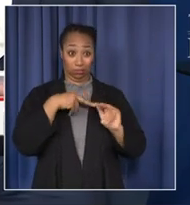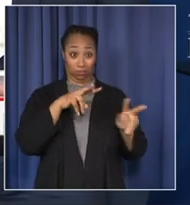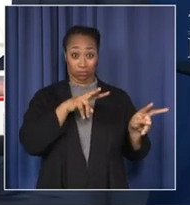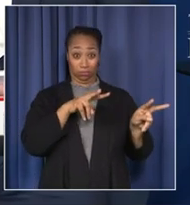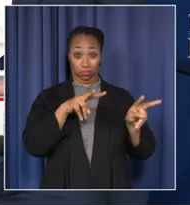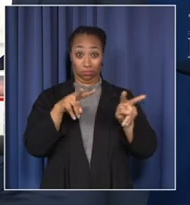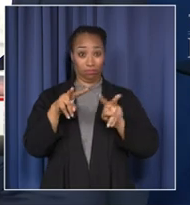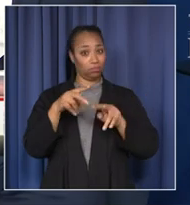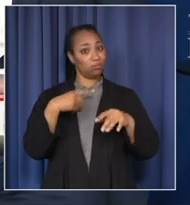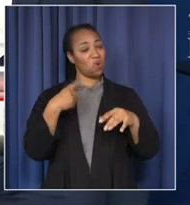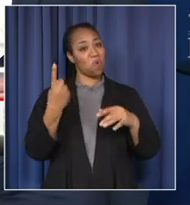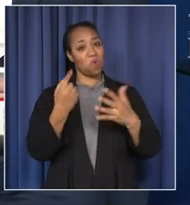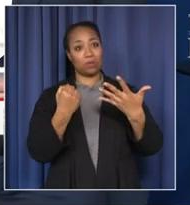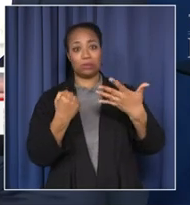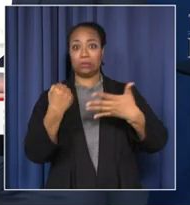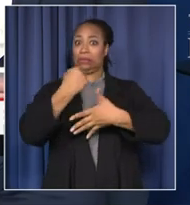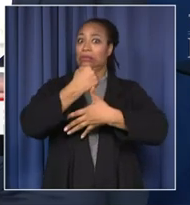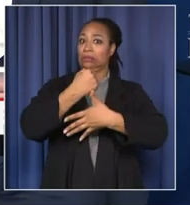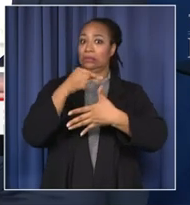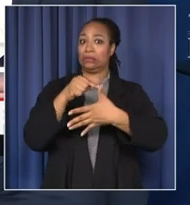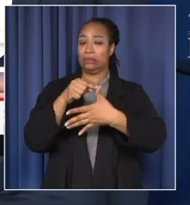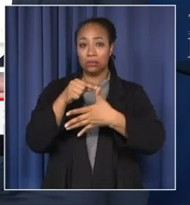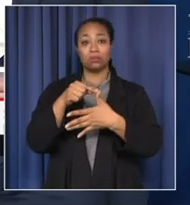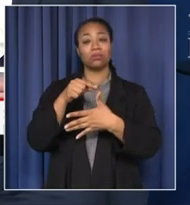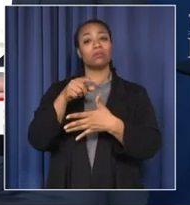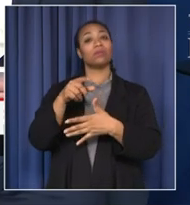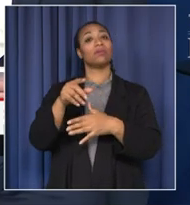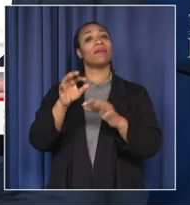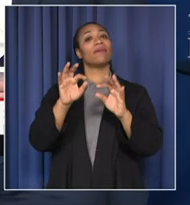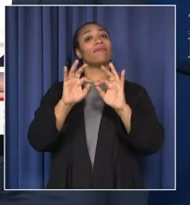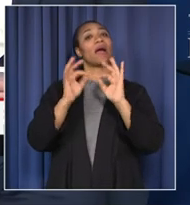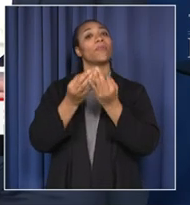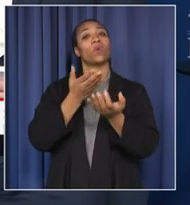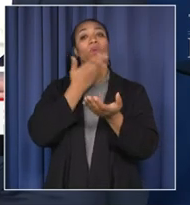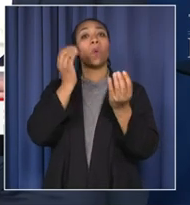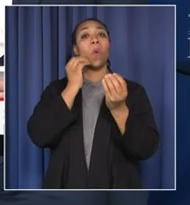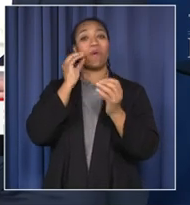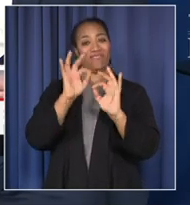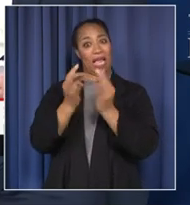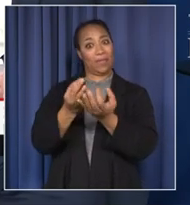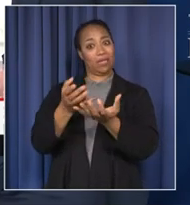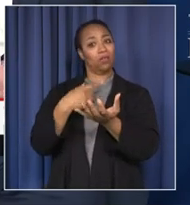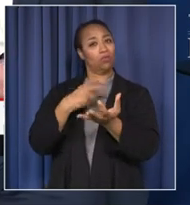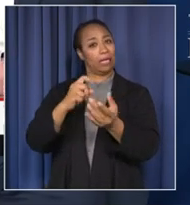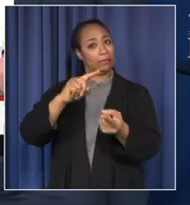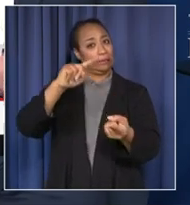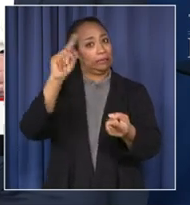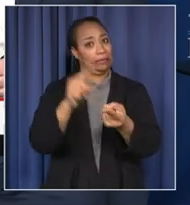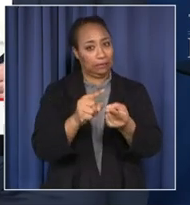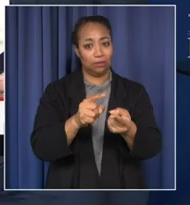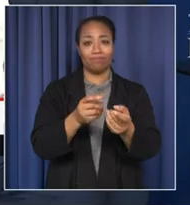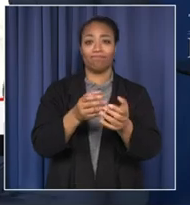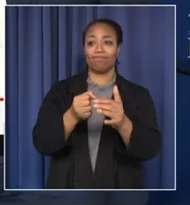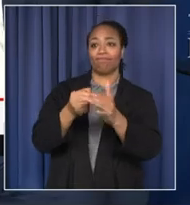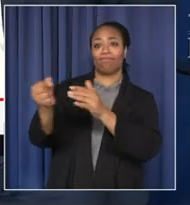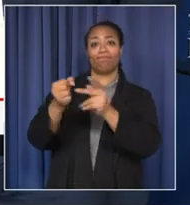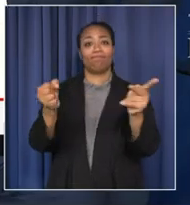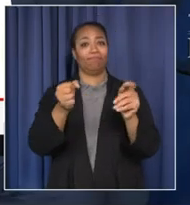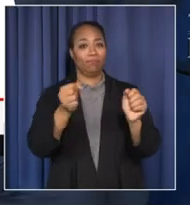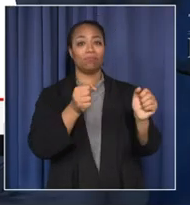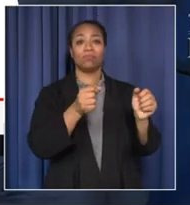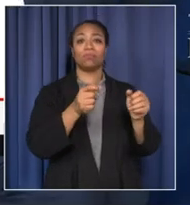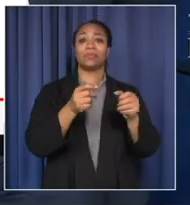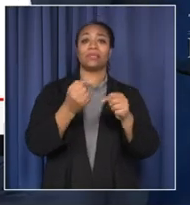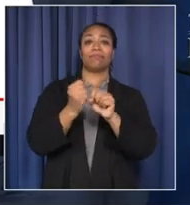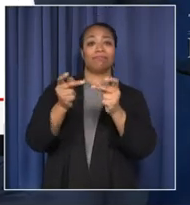a promise I made to close a notorious family homeless shelter that was in an old hospital would close, and we